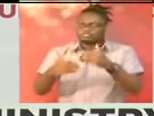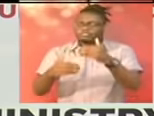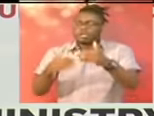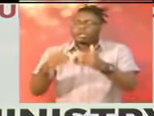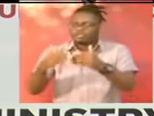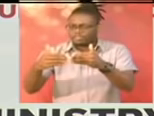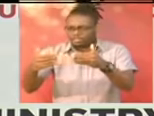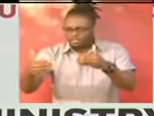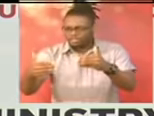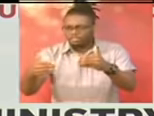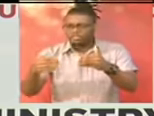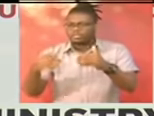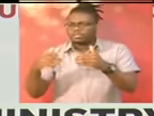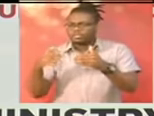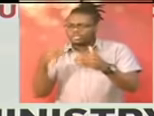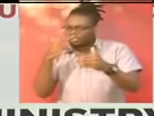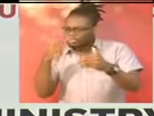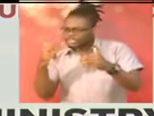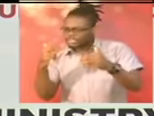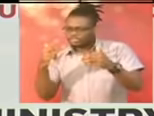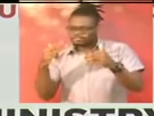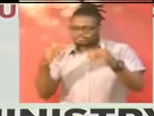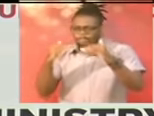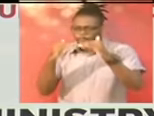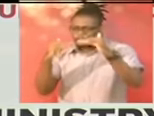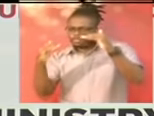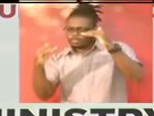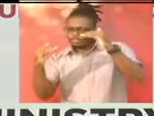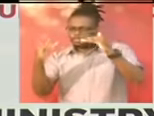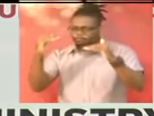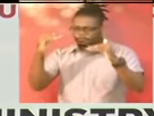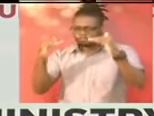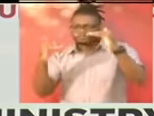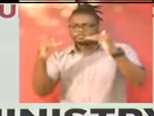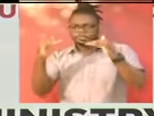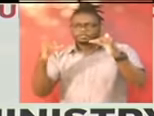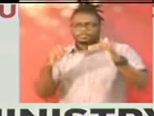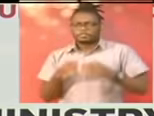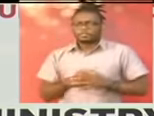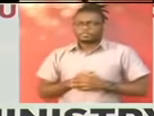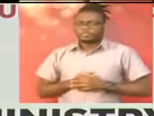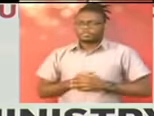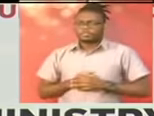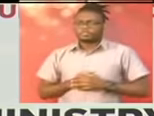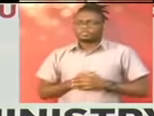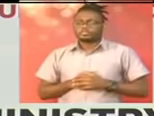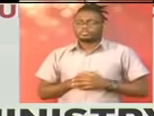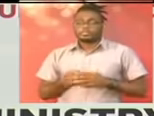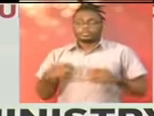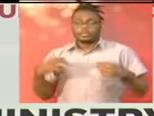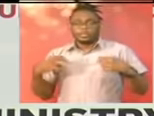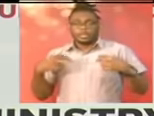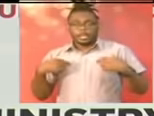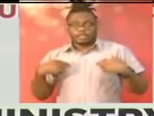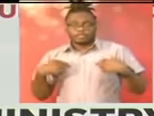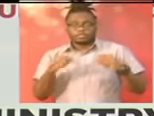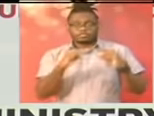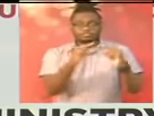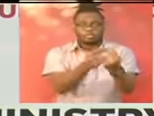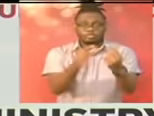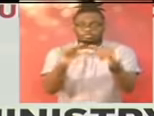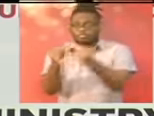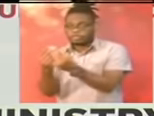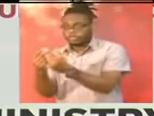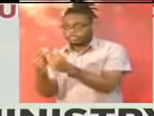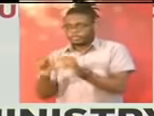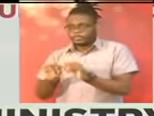that it is part of the circulating group of viruses, it is quite likely that the people who have been affected in the older age group